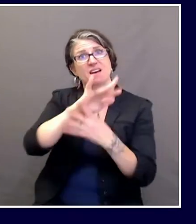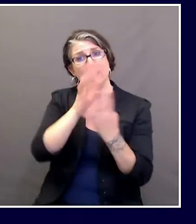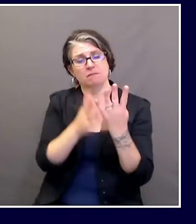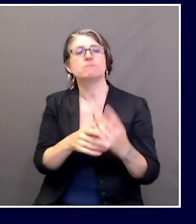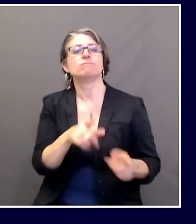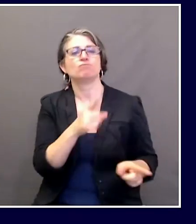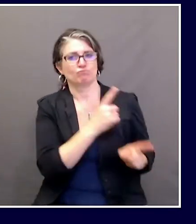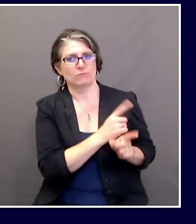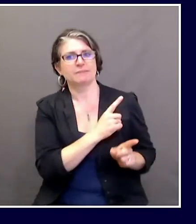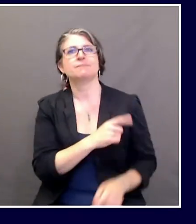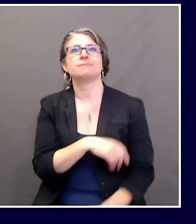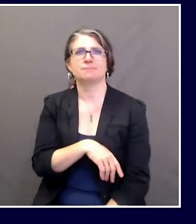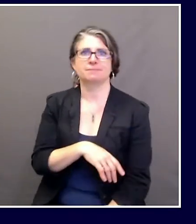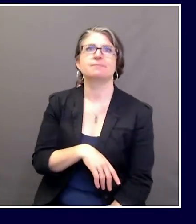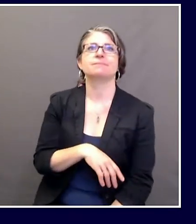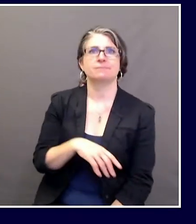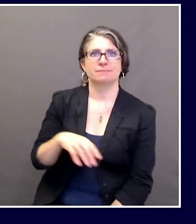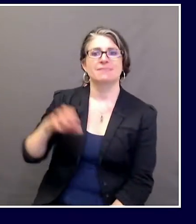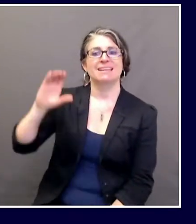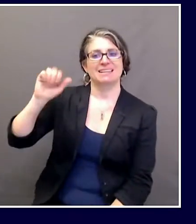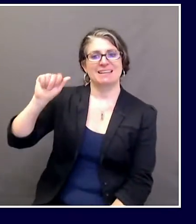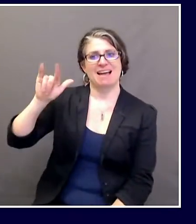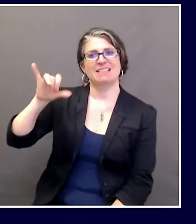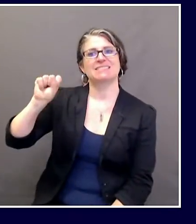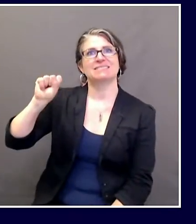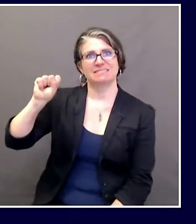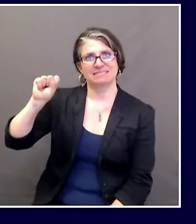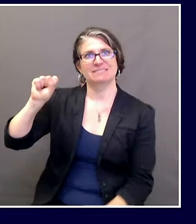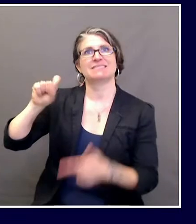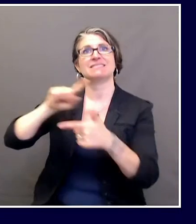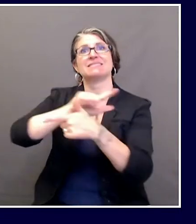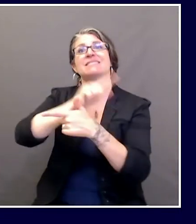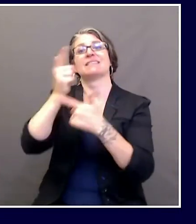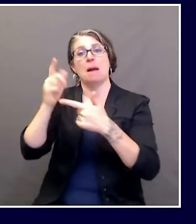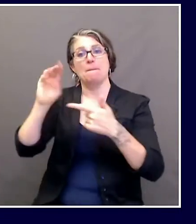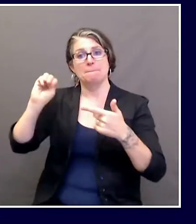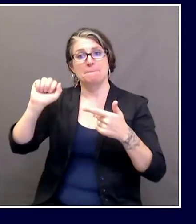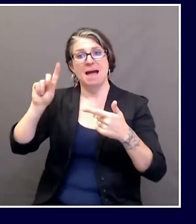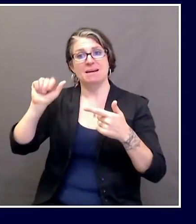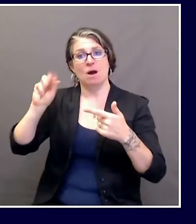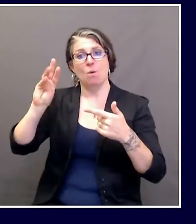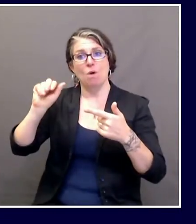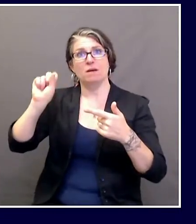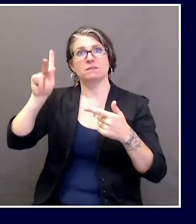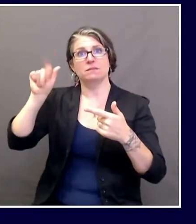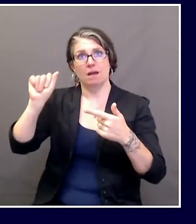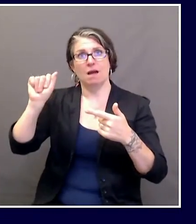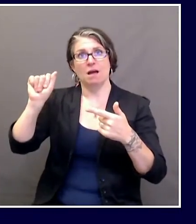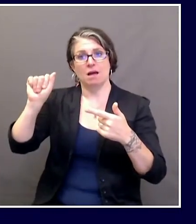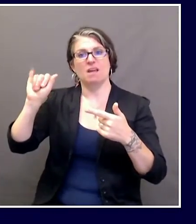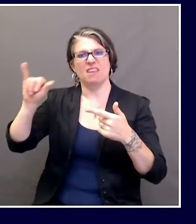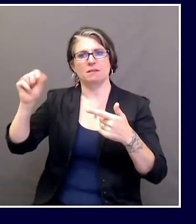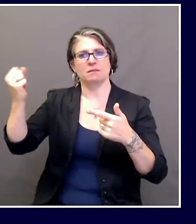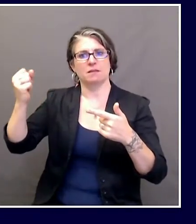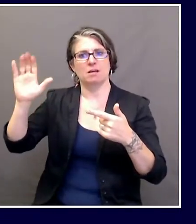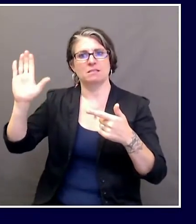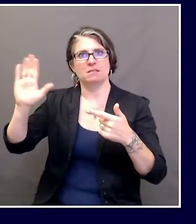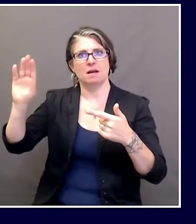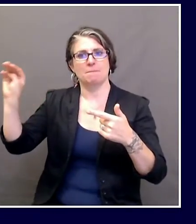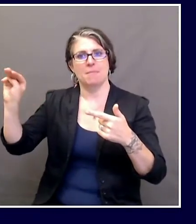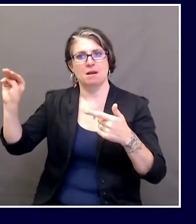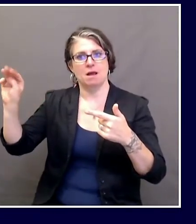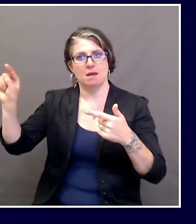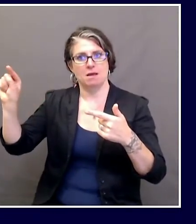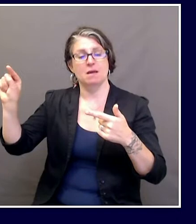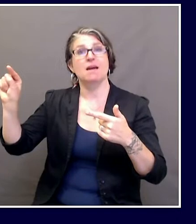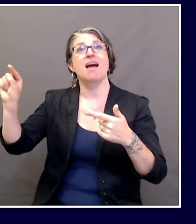going to swing over to Madawaska Saturday, Sunday, and Monday. That's June 5th, 6th, and 7th. It will then travel